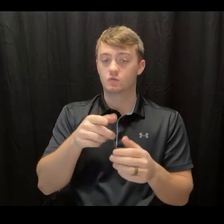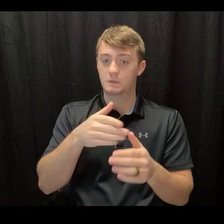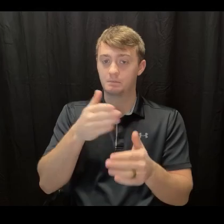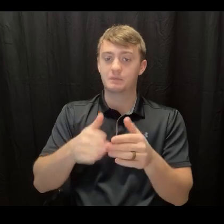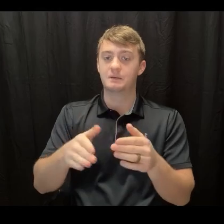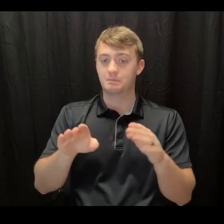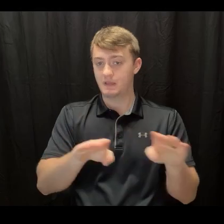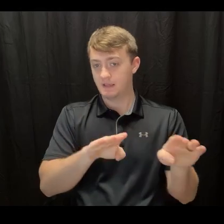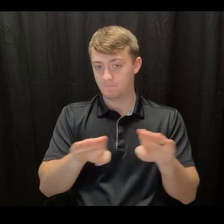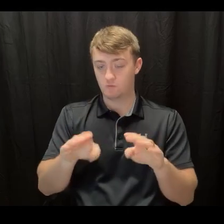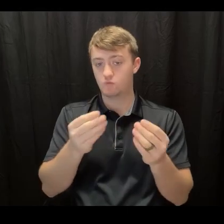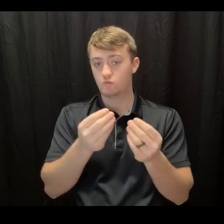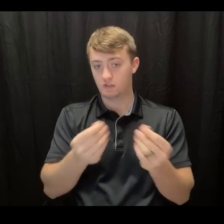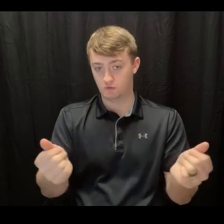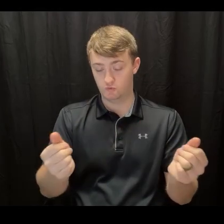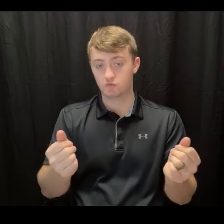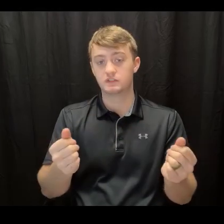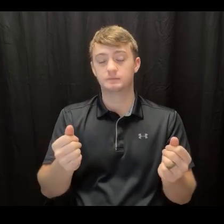behavior